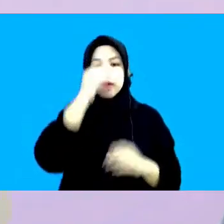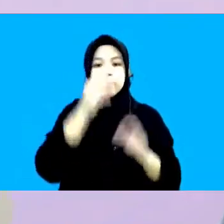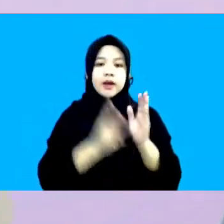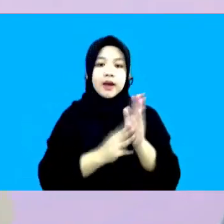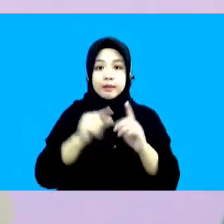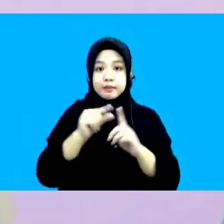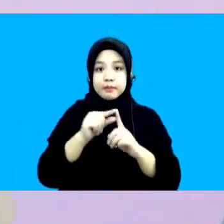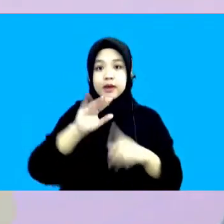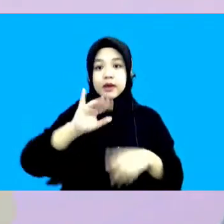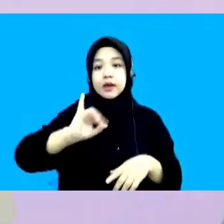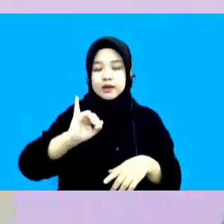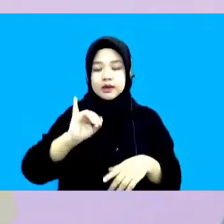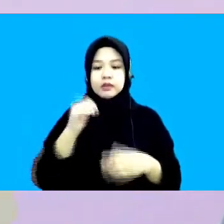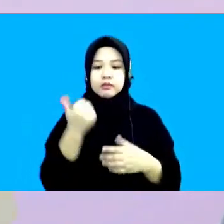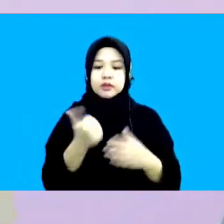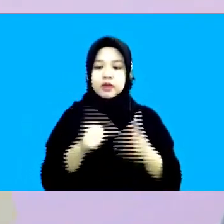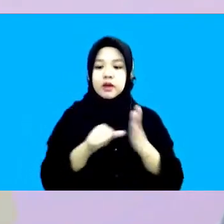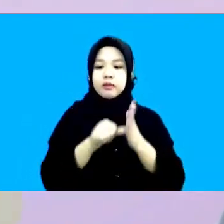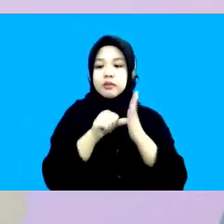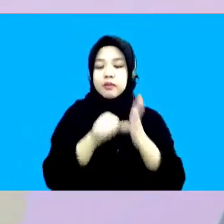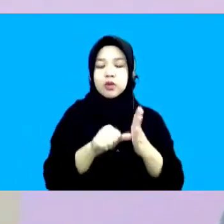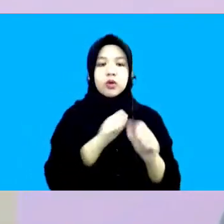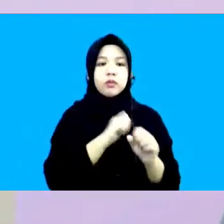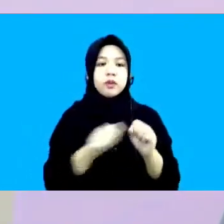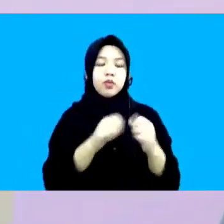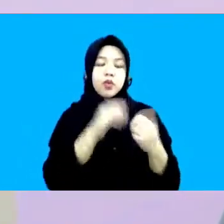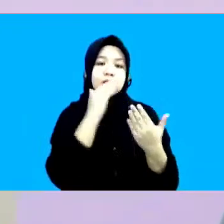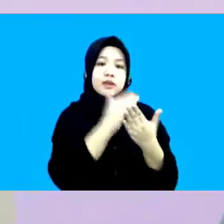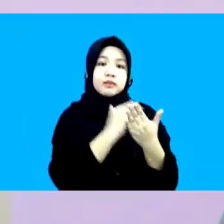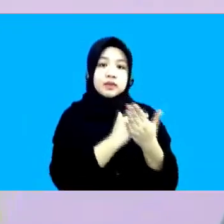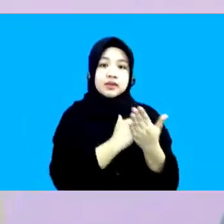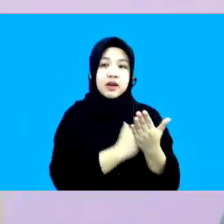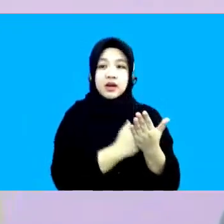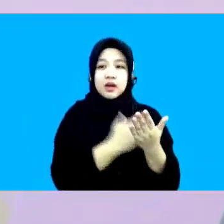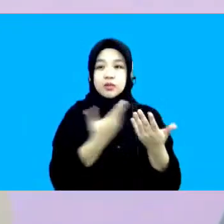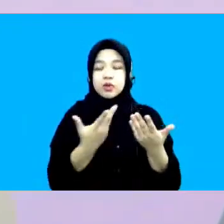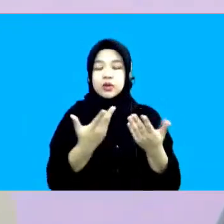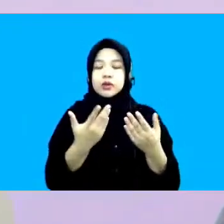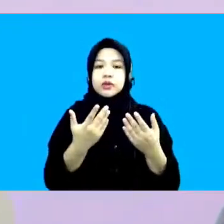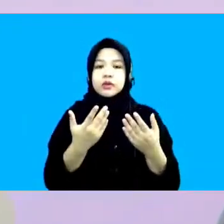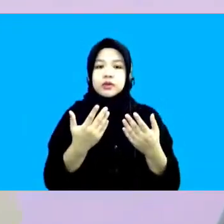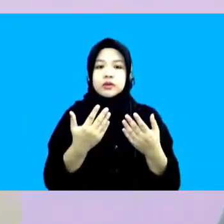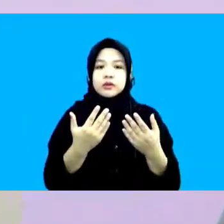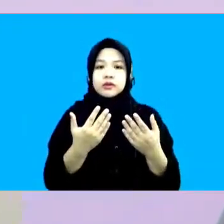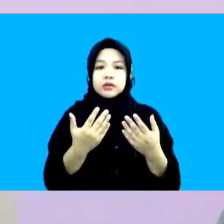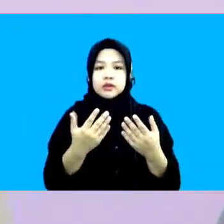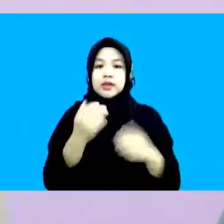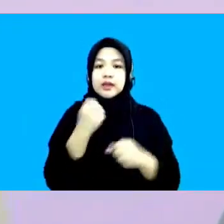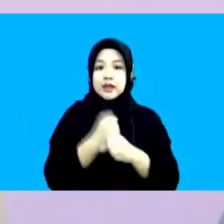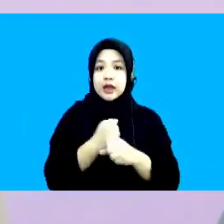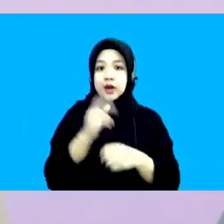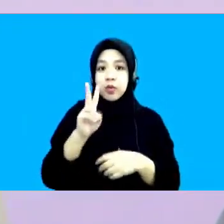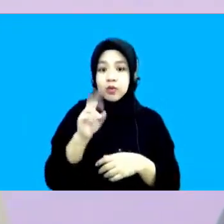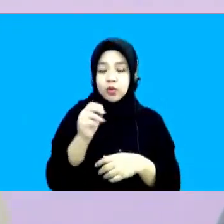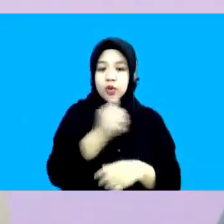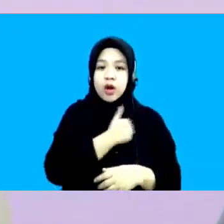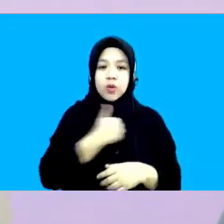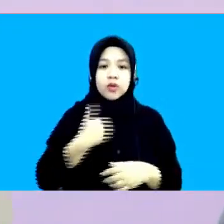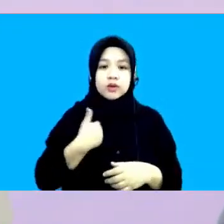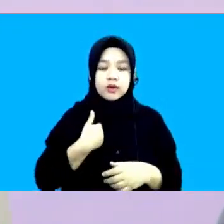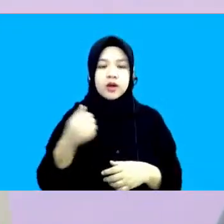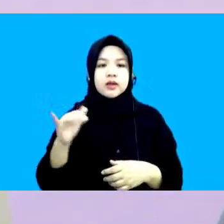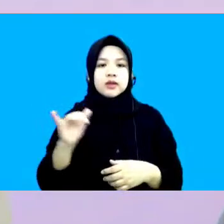themselves achieve what they need to get out of poverty. This is really useful. So what do you think? Could